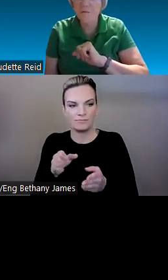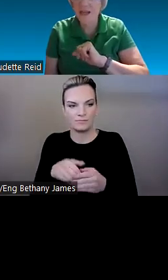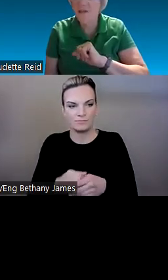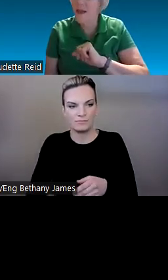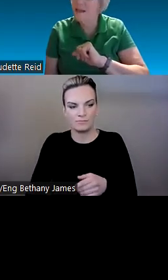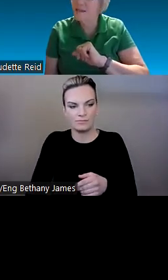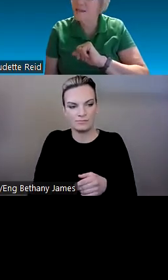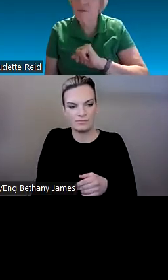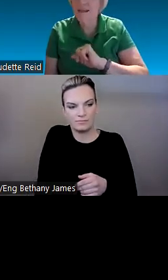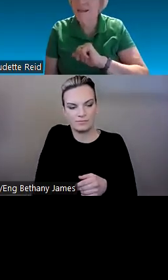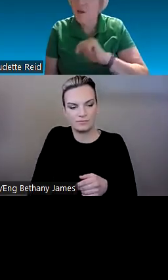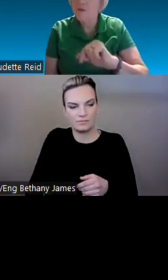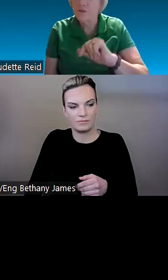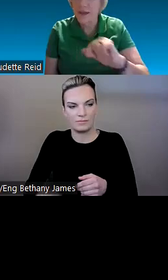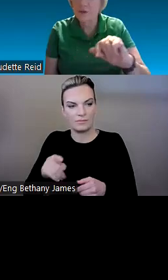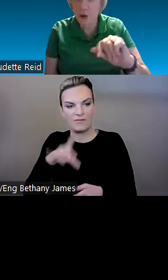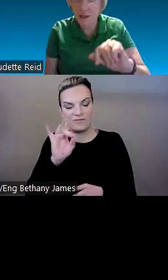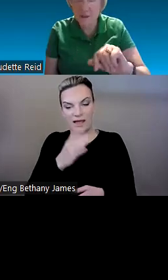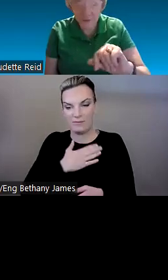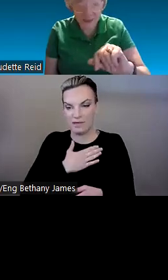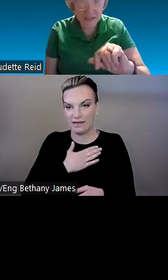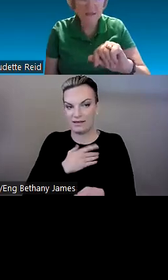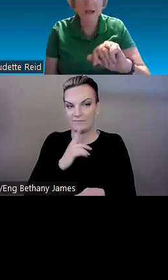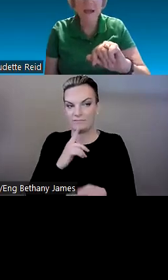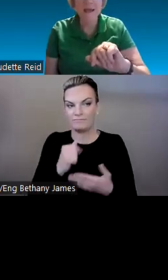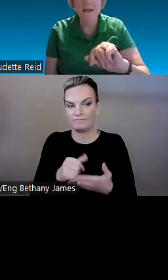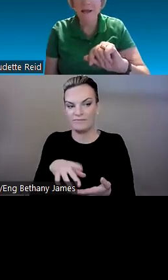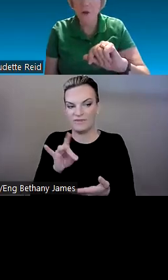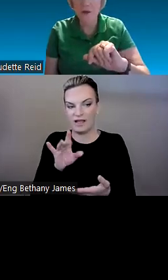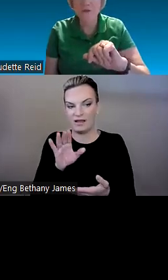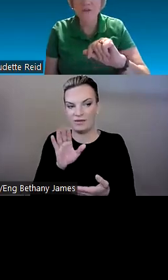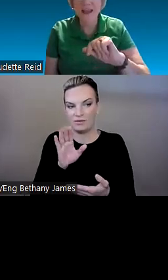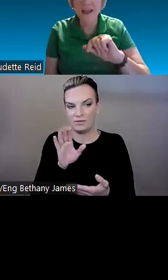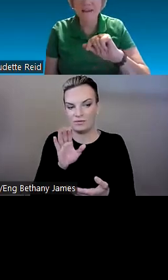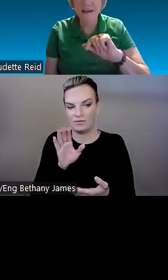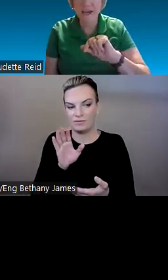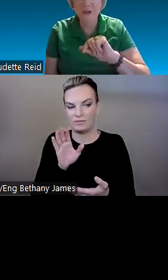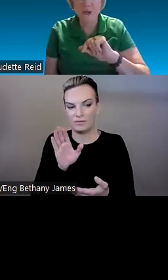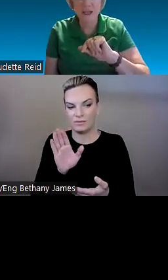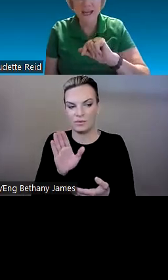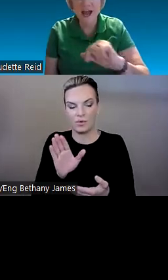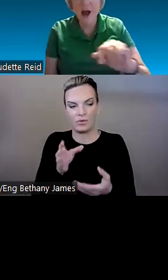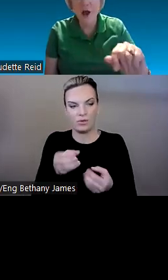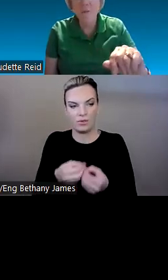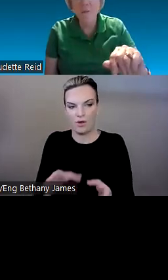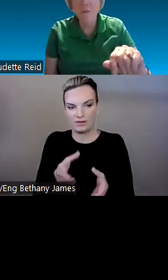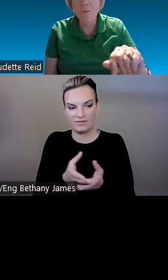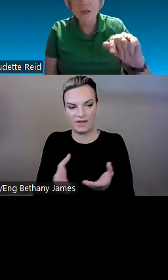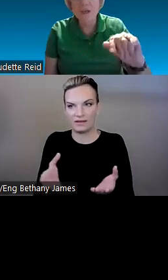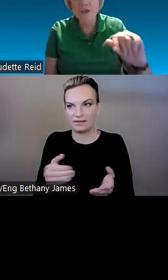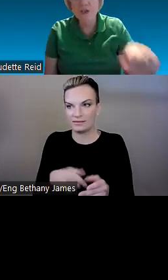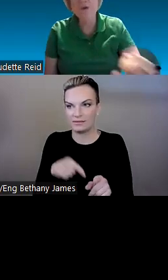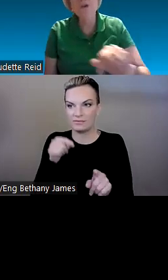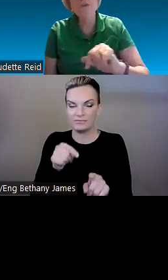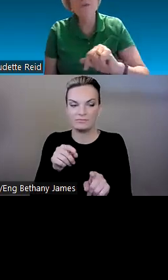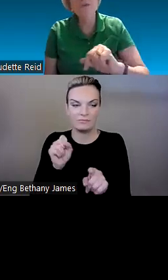Now, Find My is a utility that helps you find your lost device. And I know I've used that occasionally. You